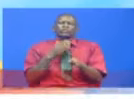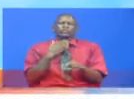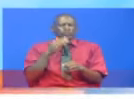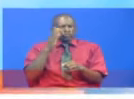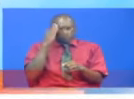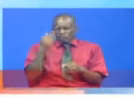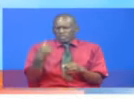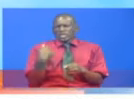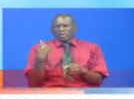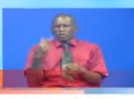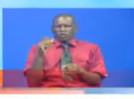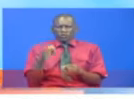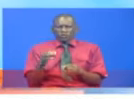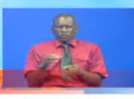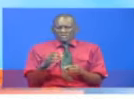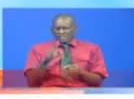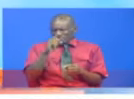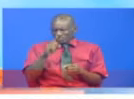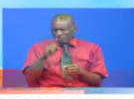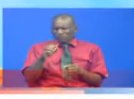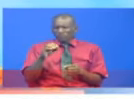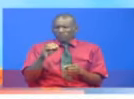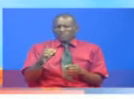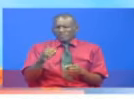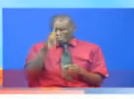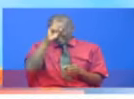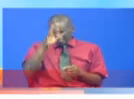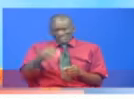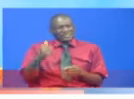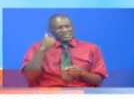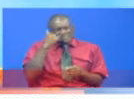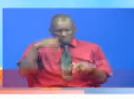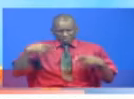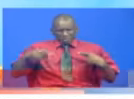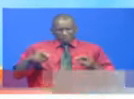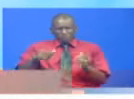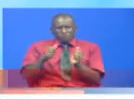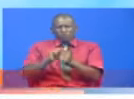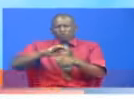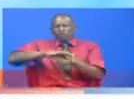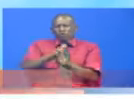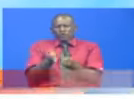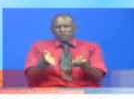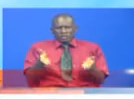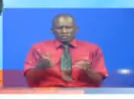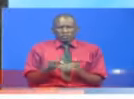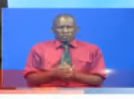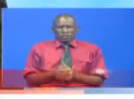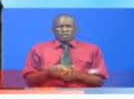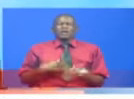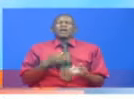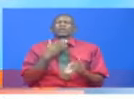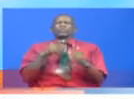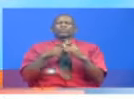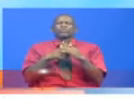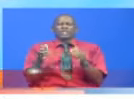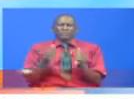of critically ill patients as at the moment. So I will start with